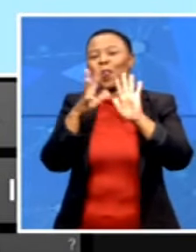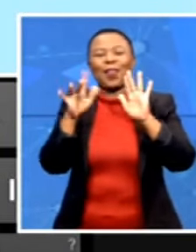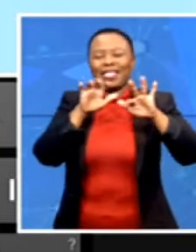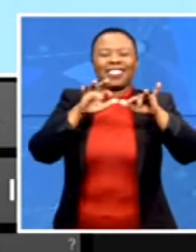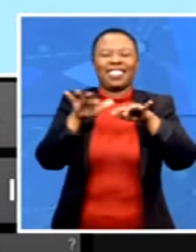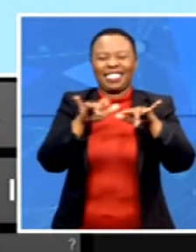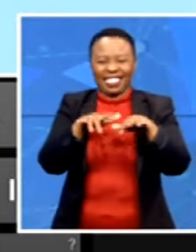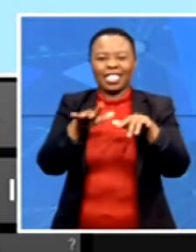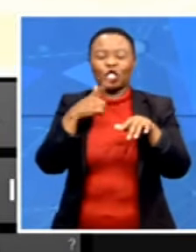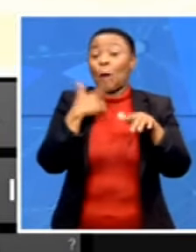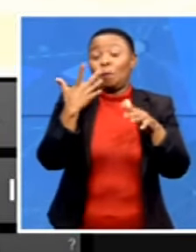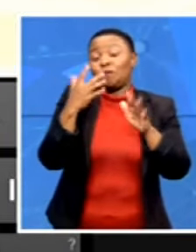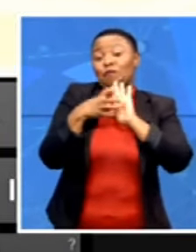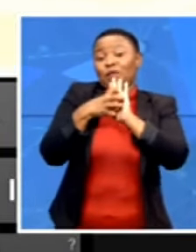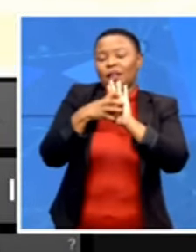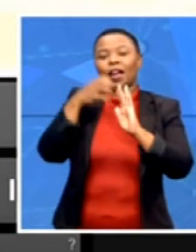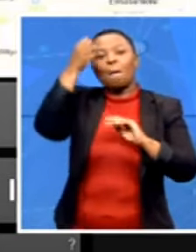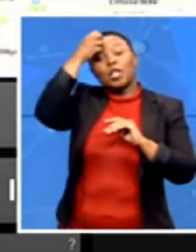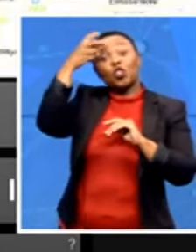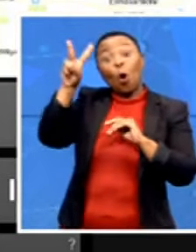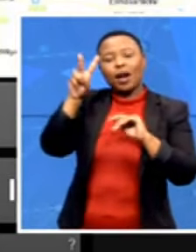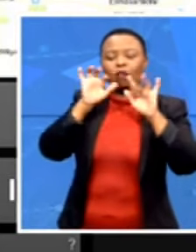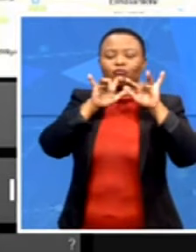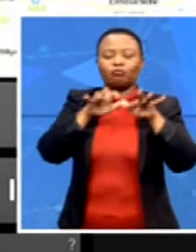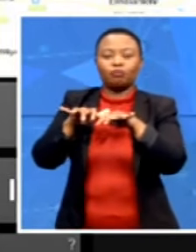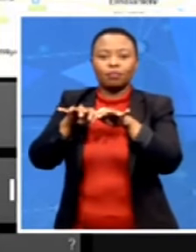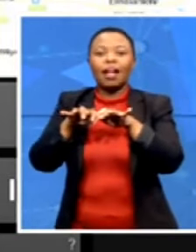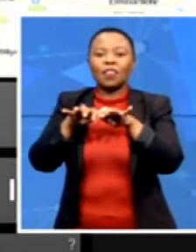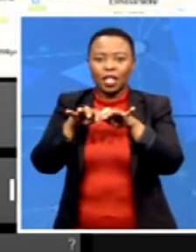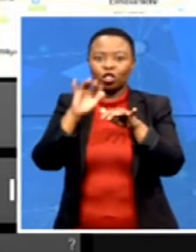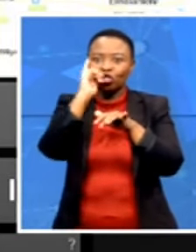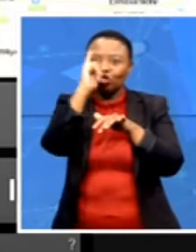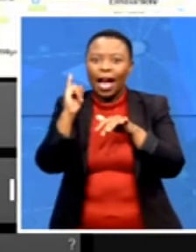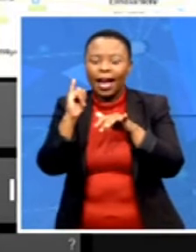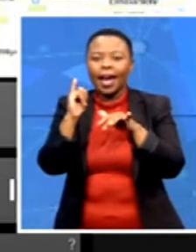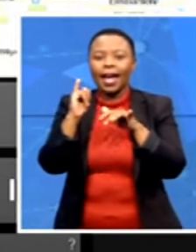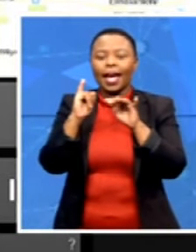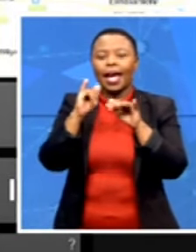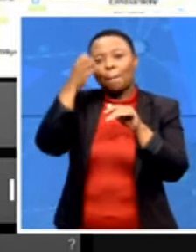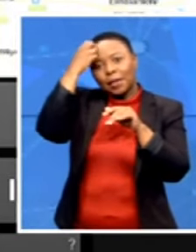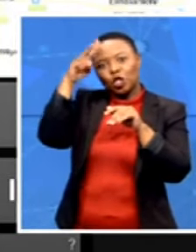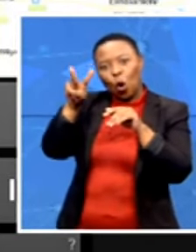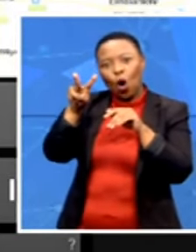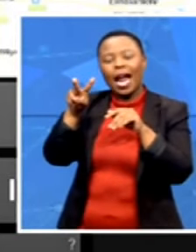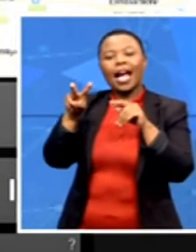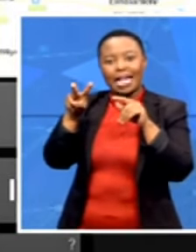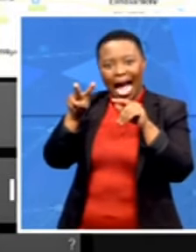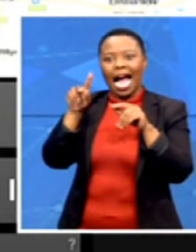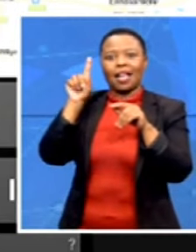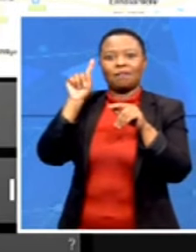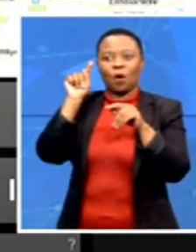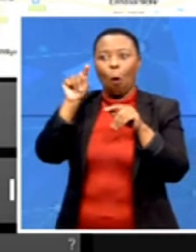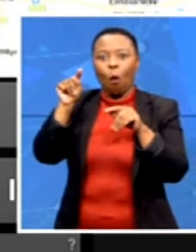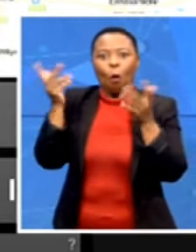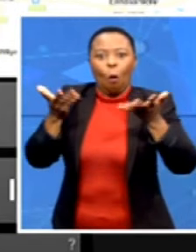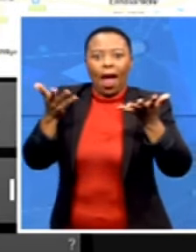as soon as you start checking from Pretoria, what it then does is that it will find where you are in Pretoria, and it will give you the information that's